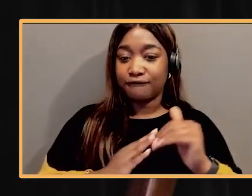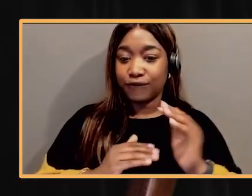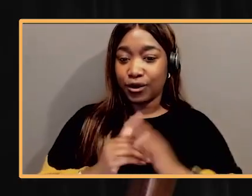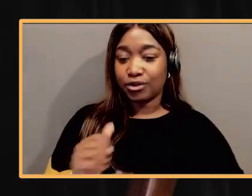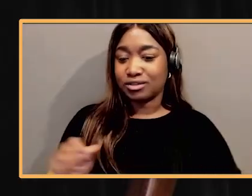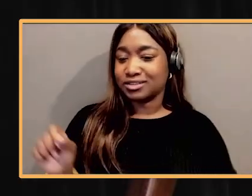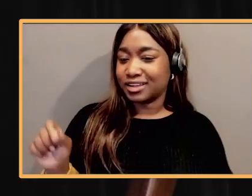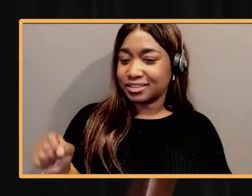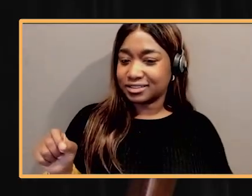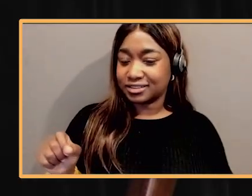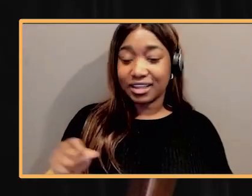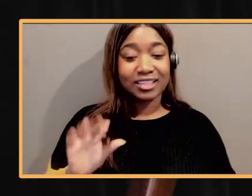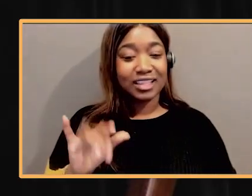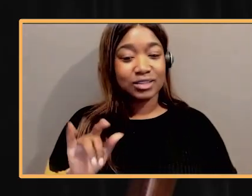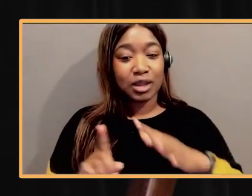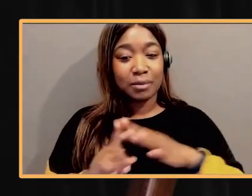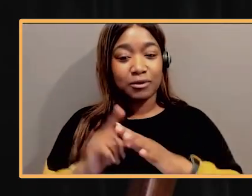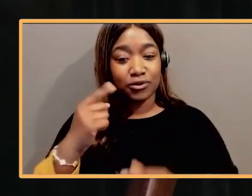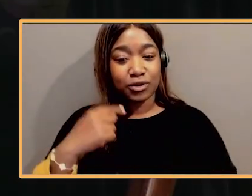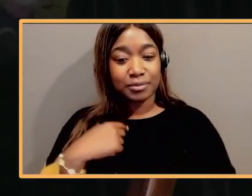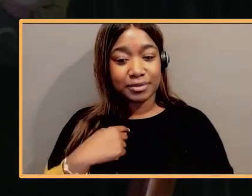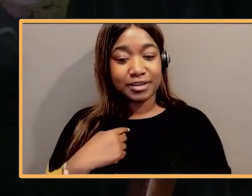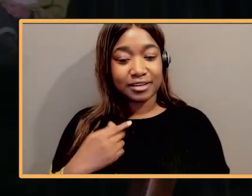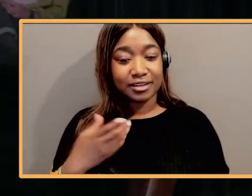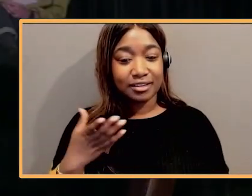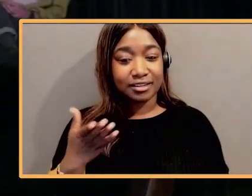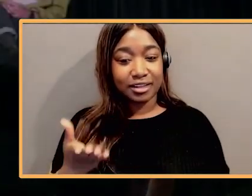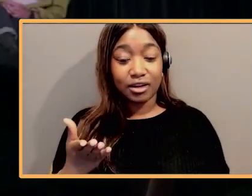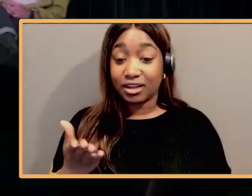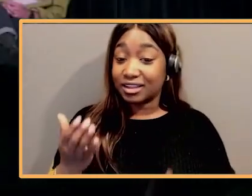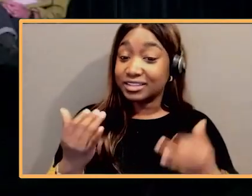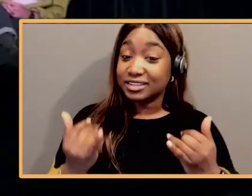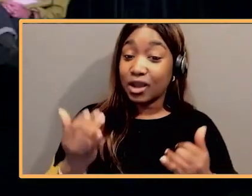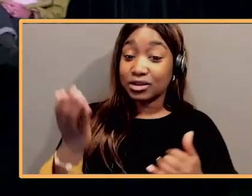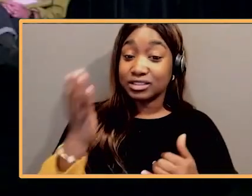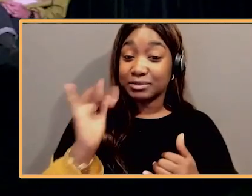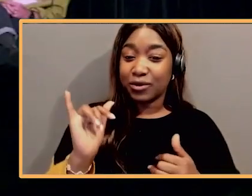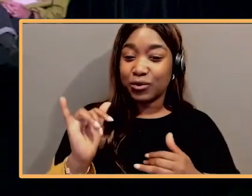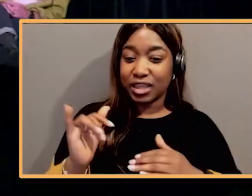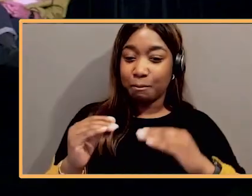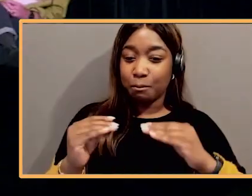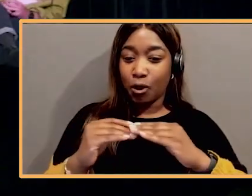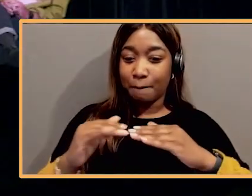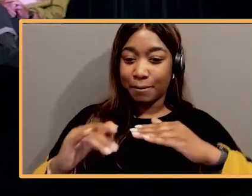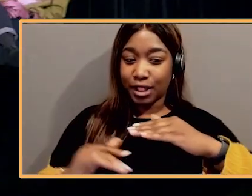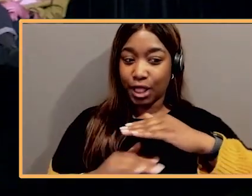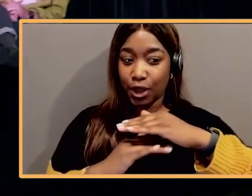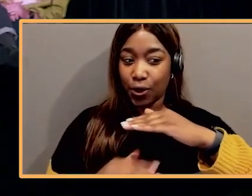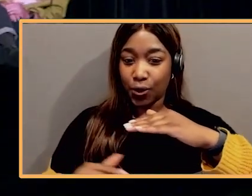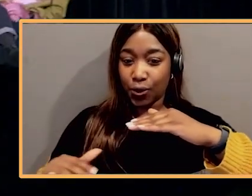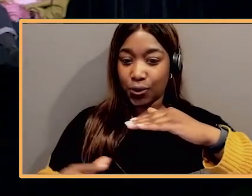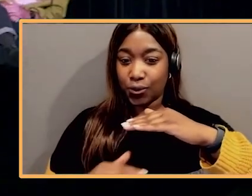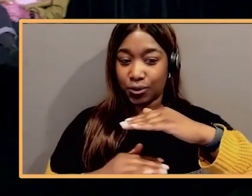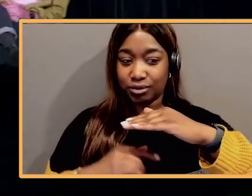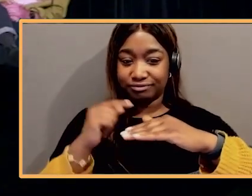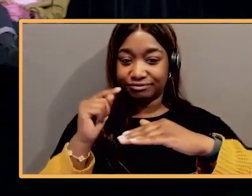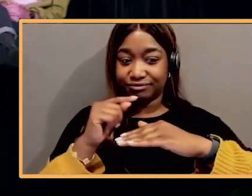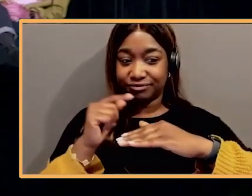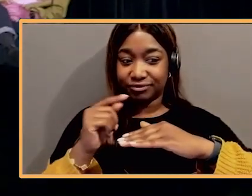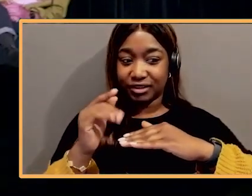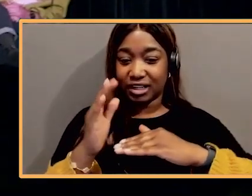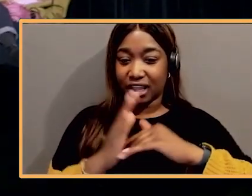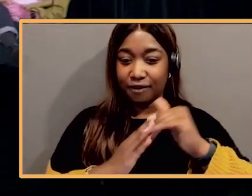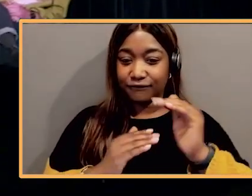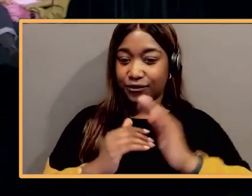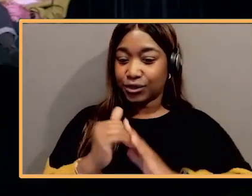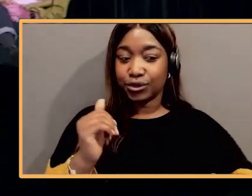up for me there. Yes. Which now it seems like we're getting below, right? Yeah. This comfort. What